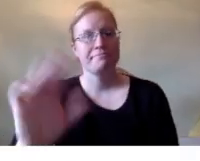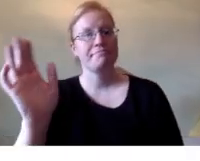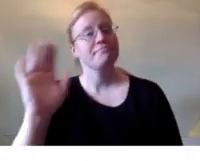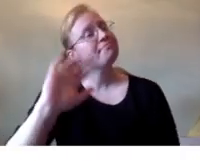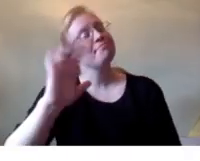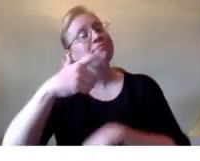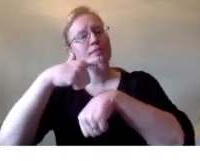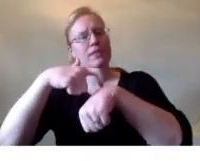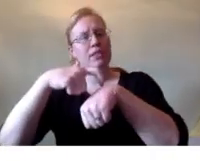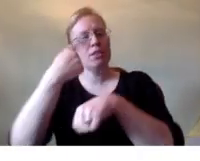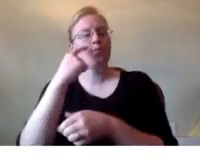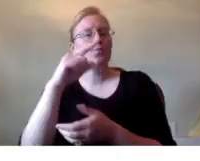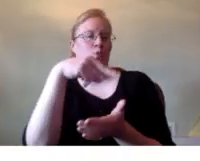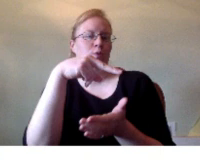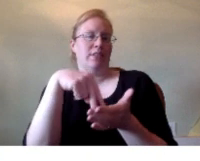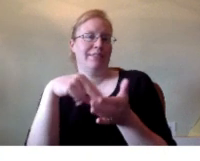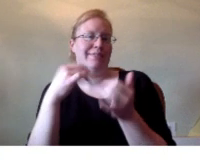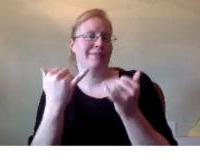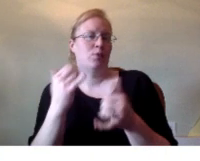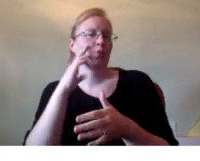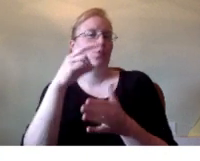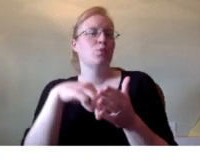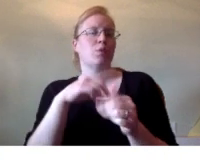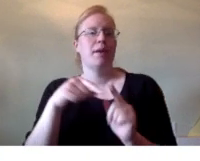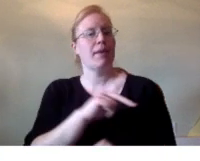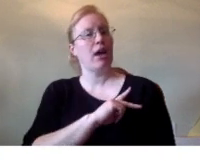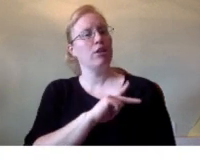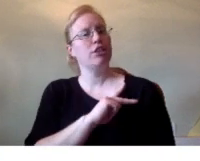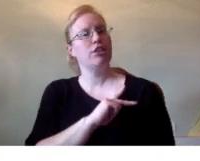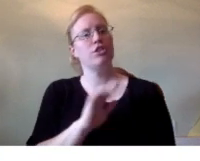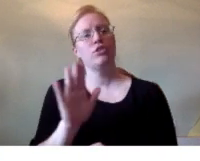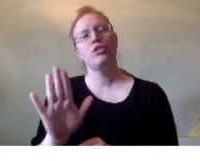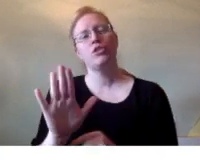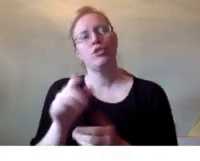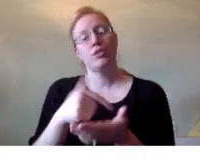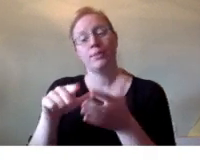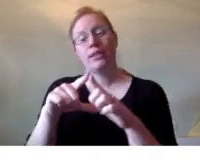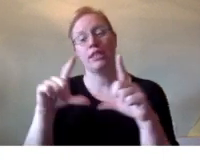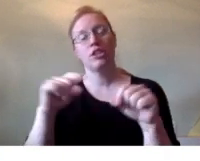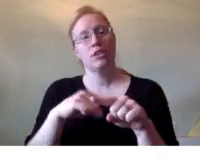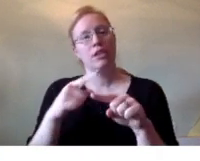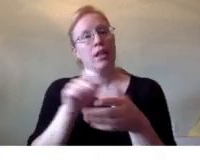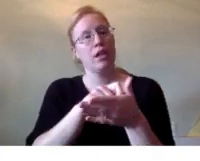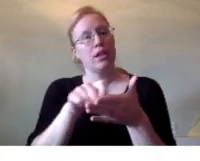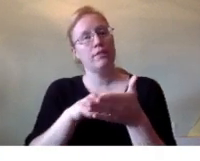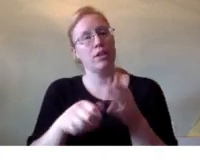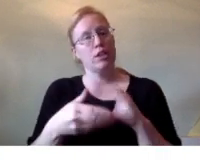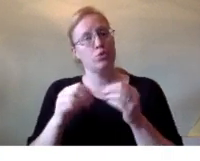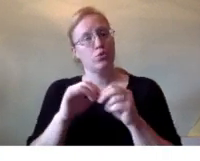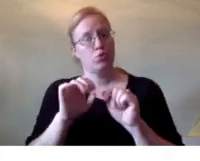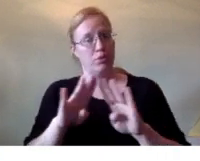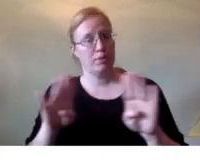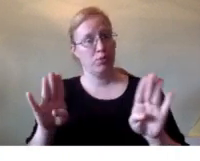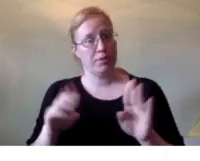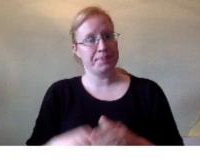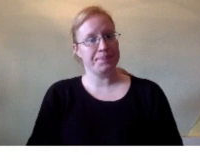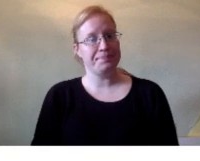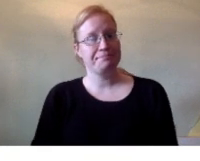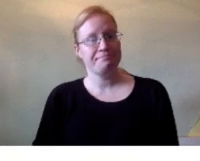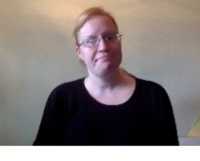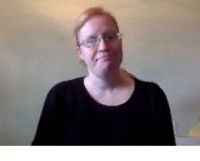Hi guys, it's time for reading today. We're going to read about Keisha and her paycheck, and then we'll fill out our storyboard. All right, let's